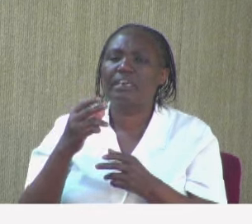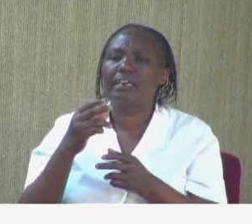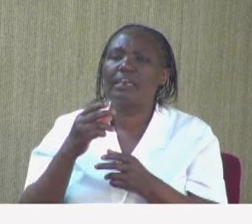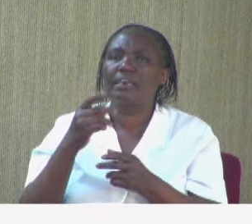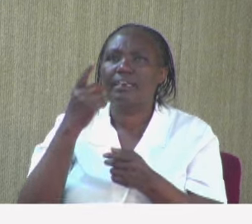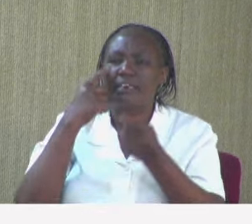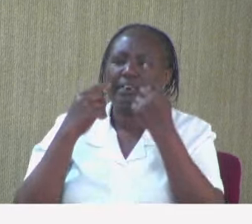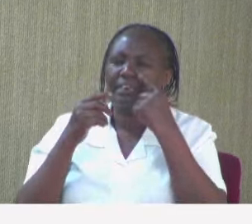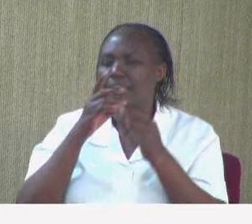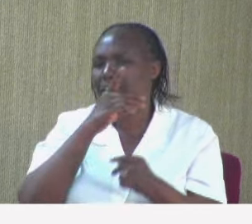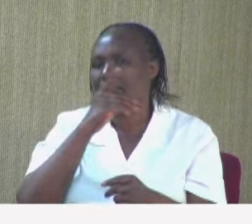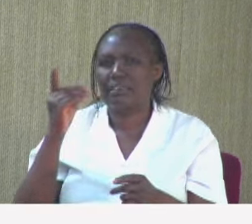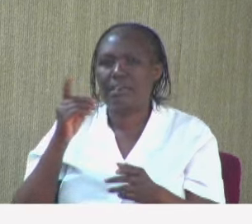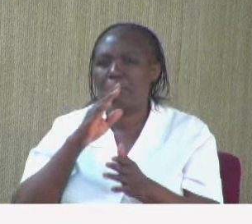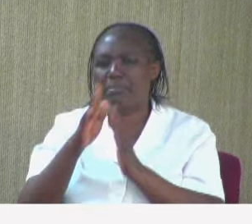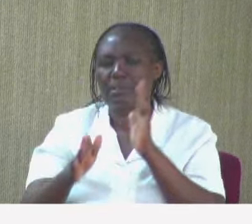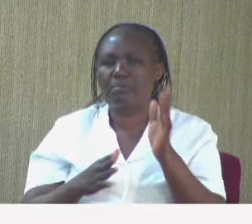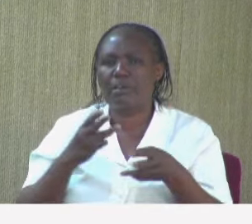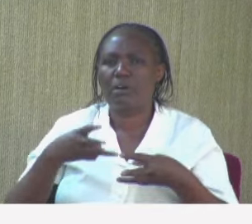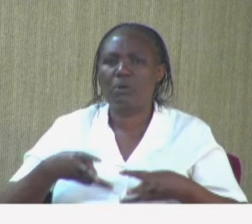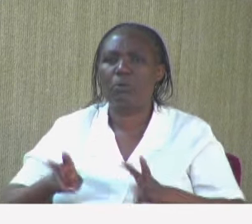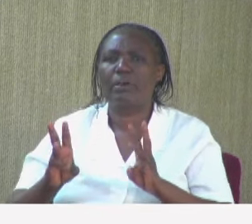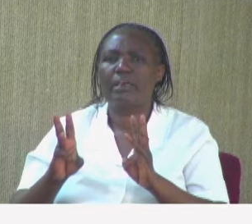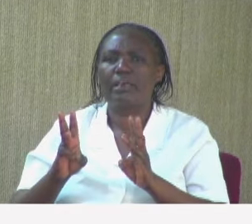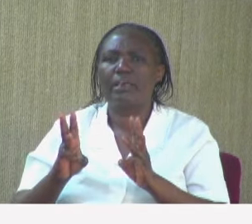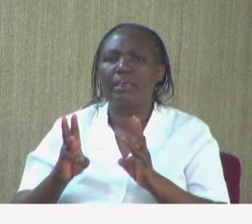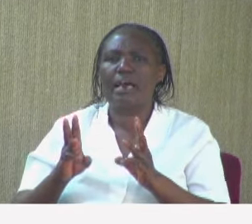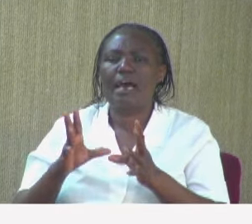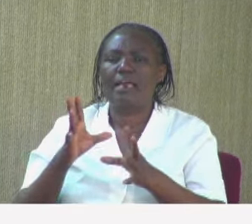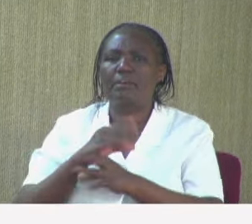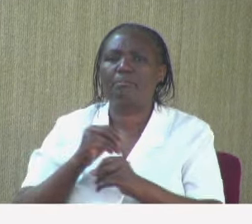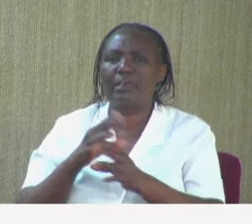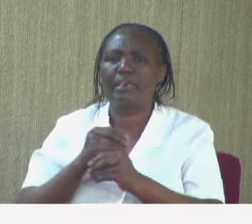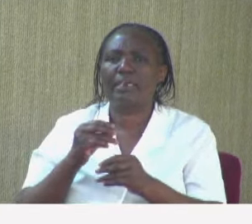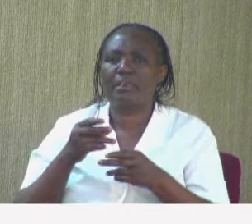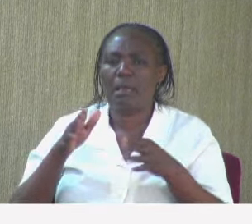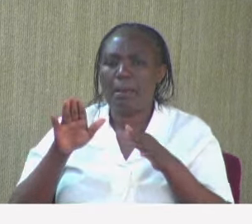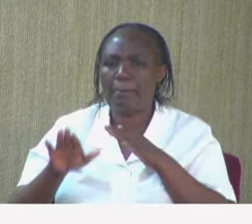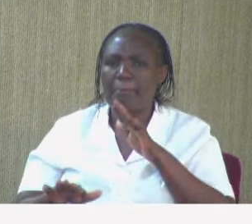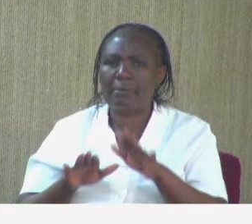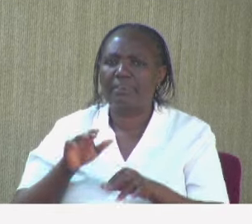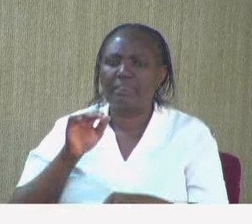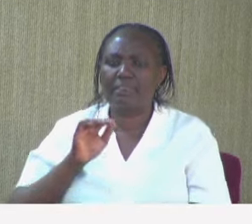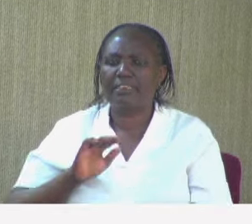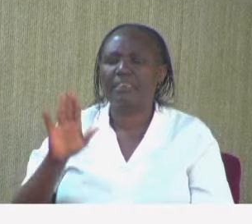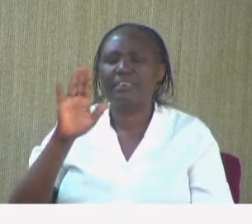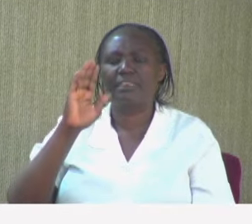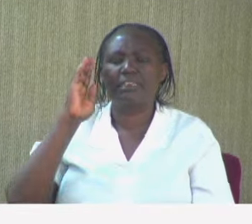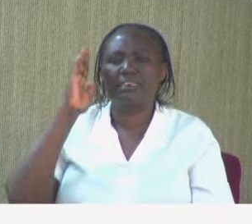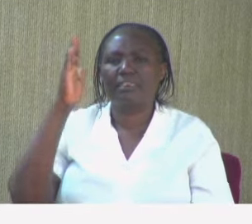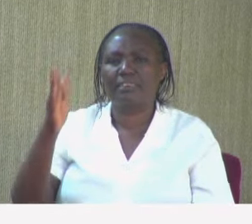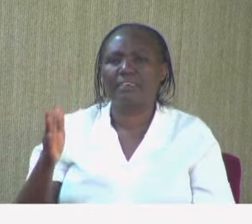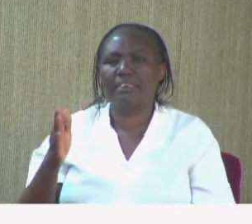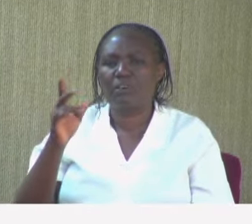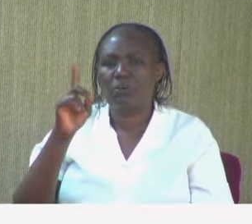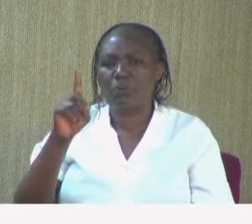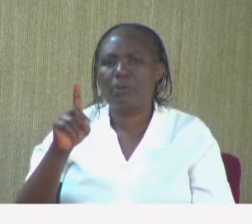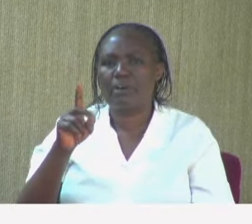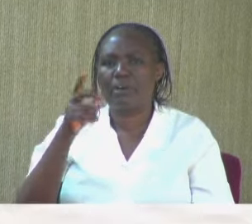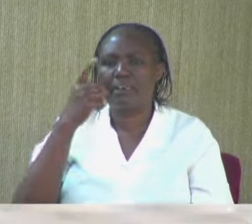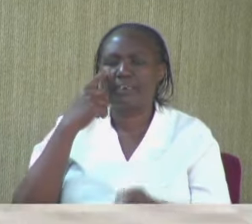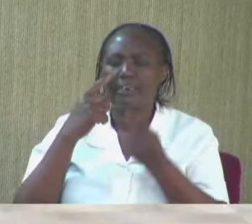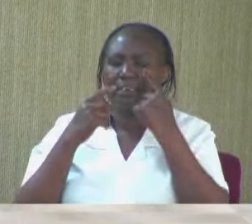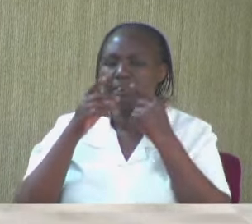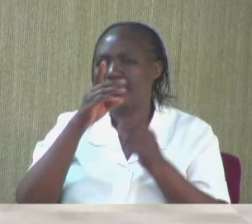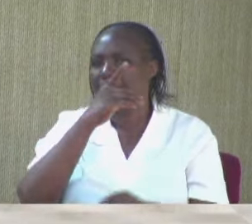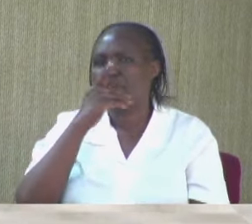the way of the Lord, make his paths straight." So when Matthew says that the voice of one is crying in the